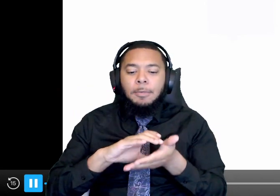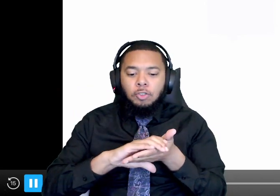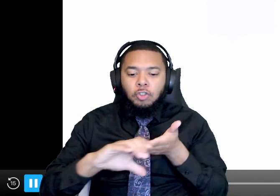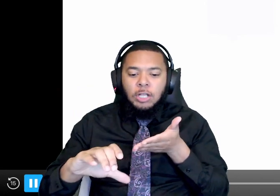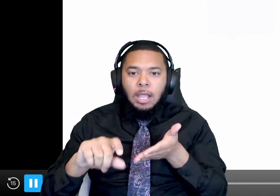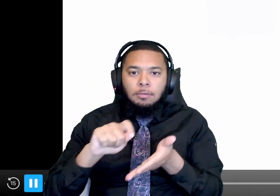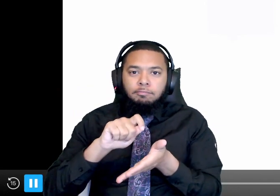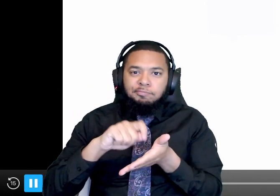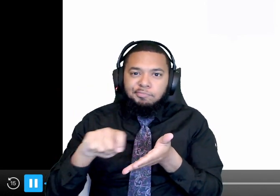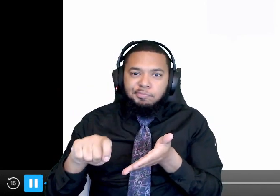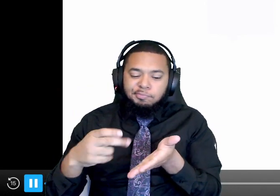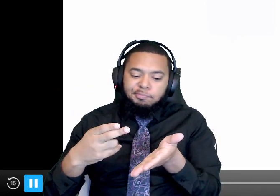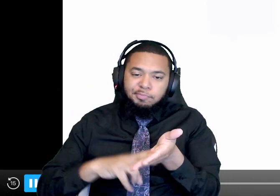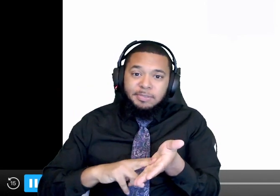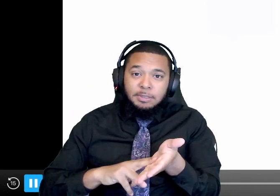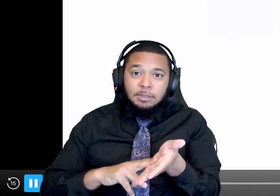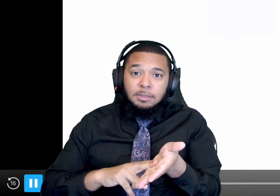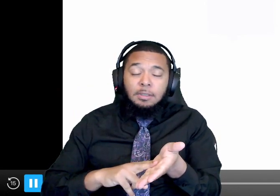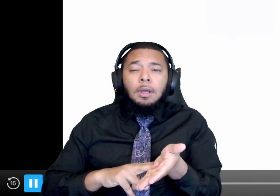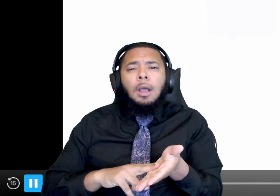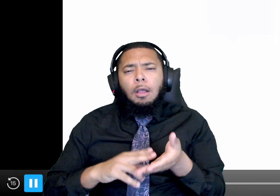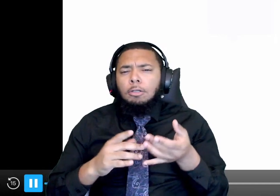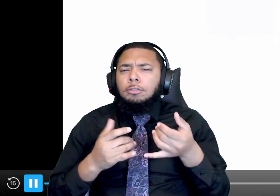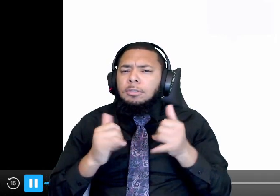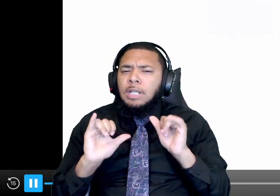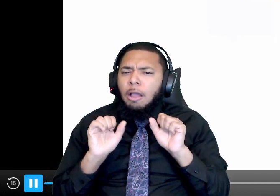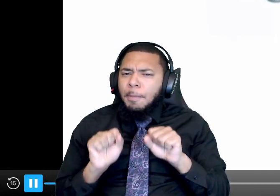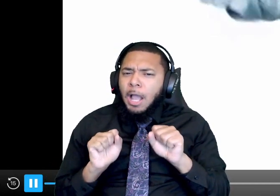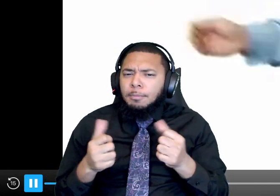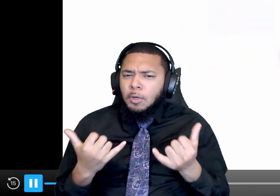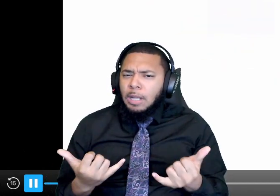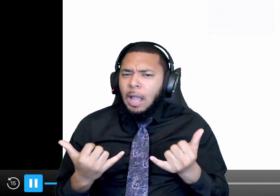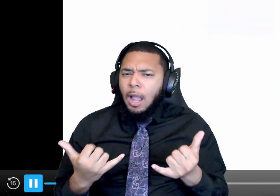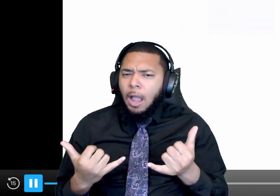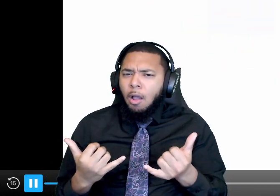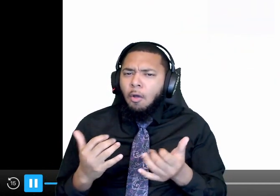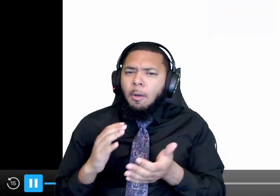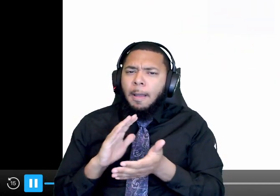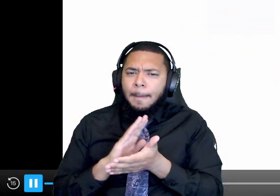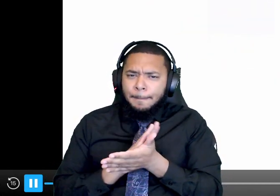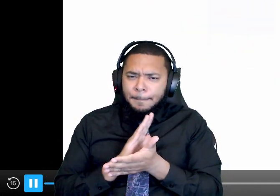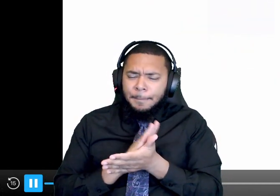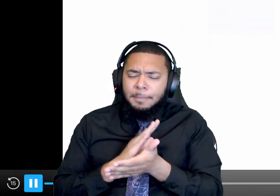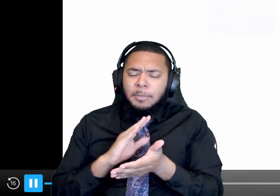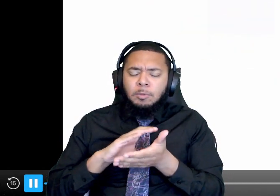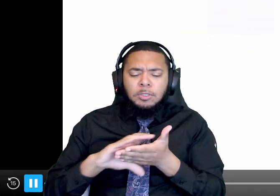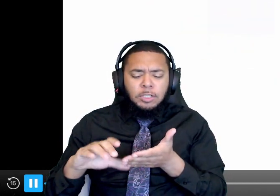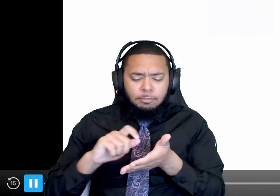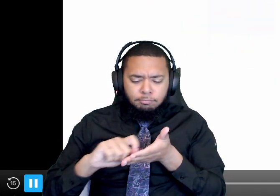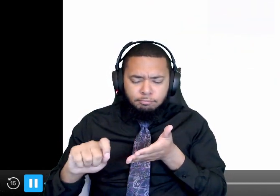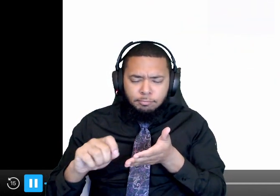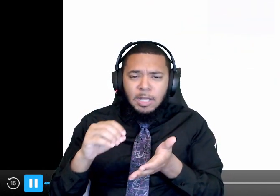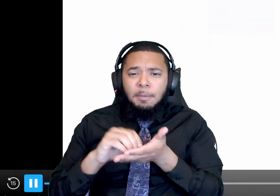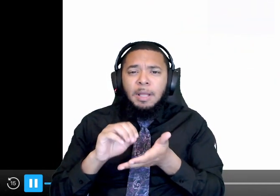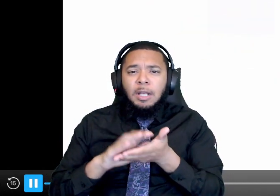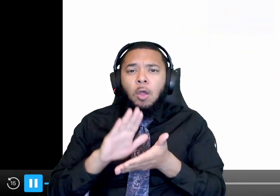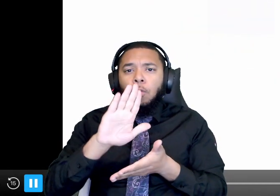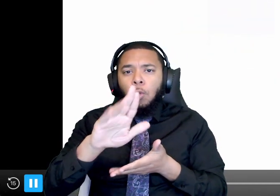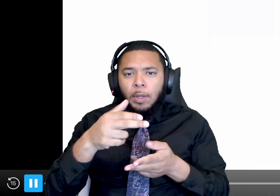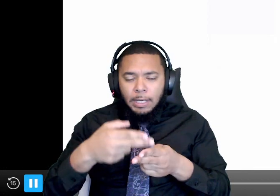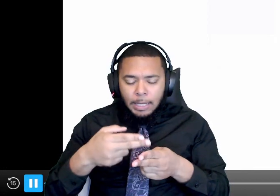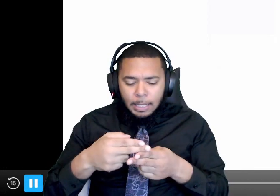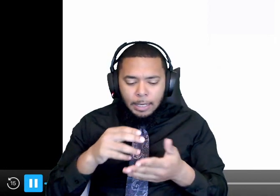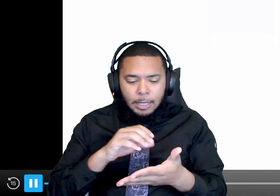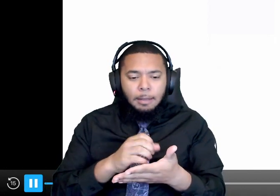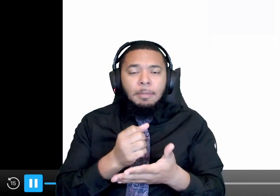Now, you can still do this. You can still get one of these paper checks and someone will write your name, write the amount they owe